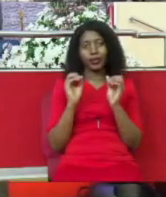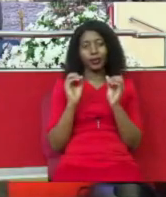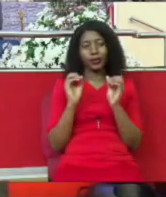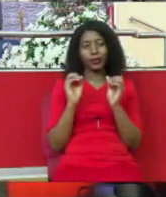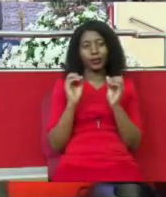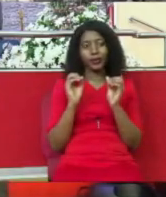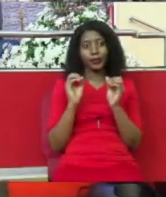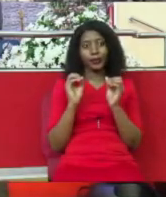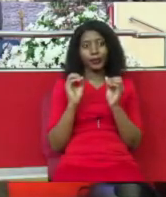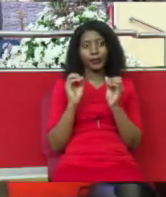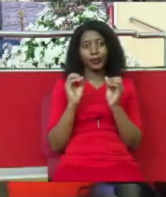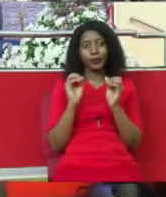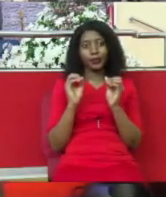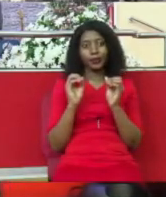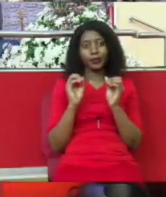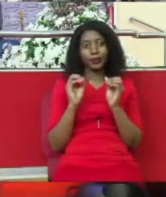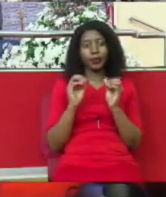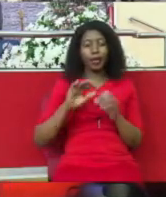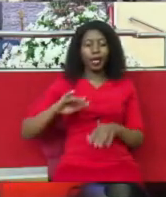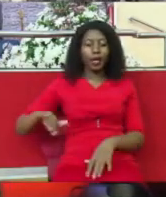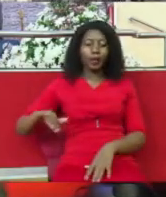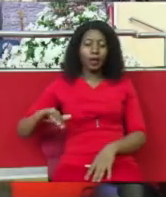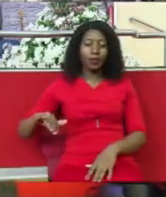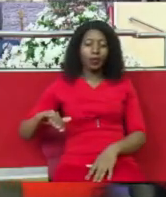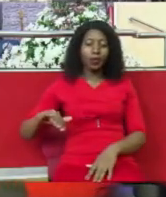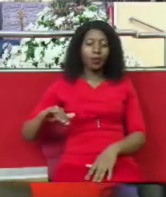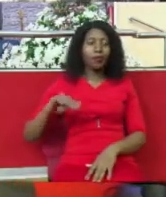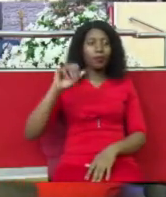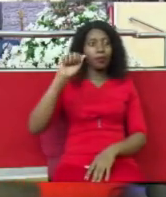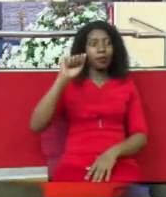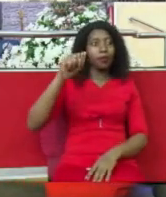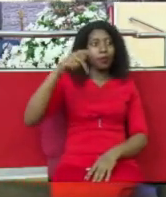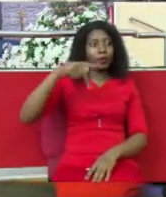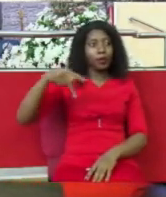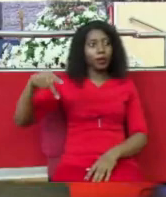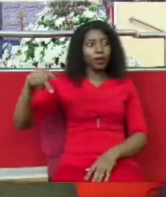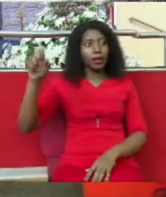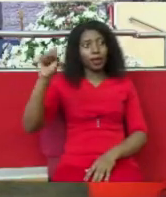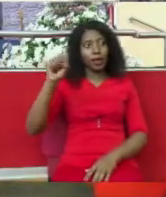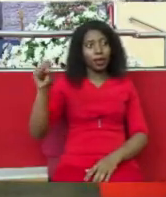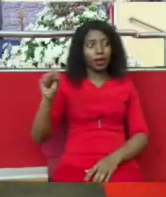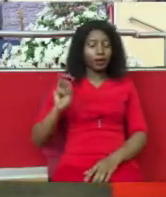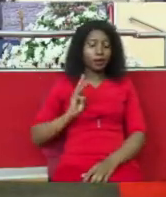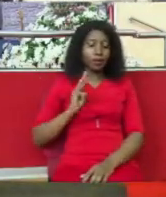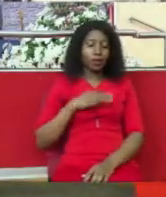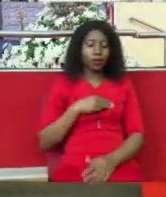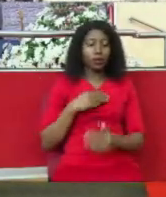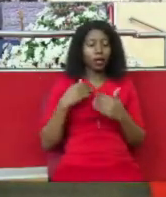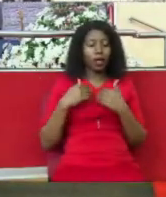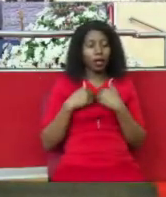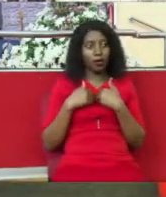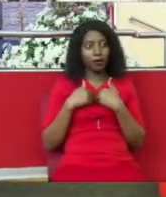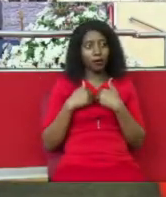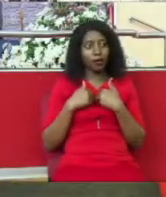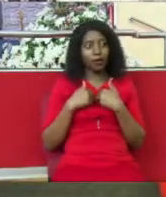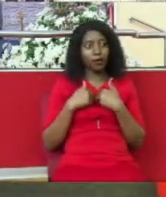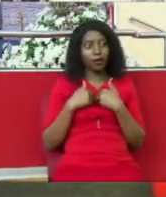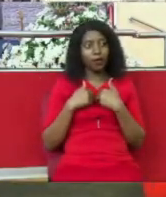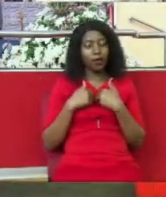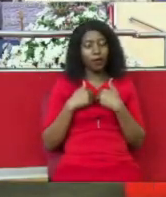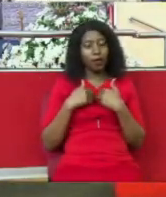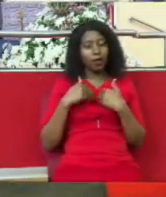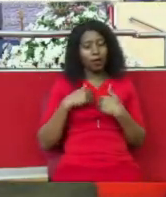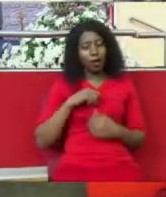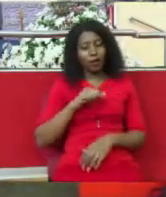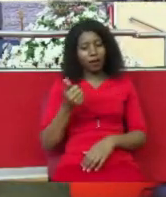ile njia potofu. Apart from the apps that we have, zaidi ya kando na hizo apps, there are these contacts that you have kept in